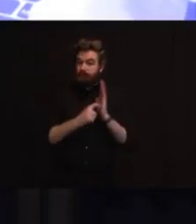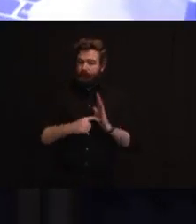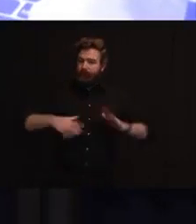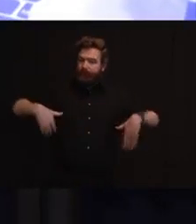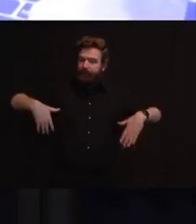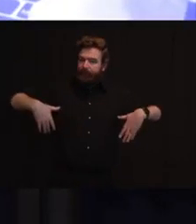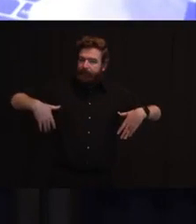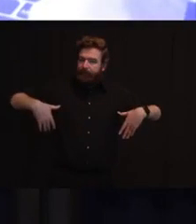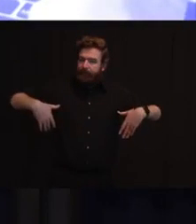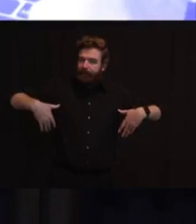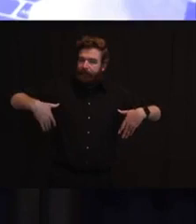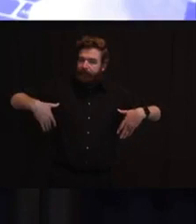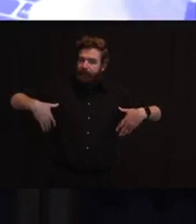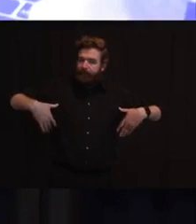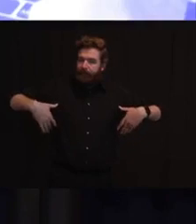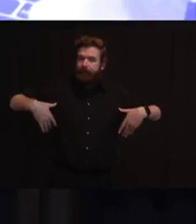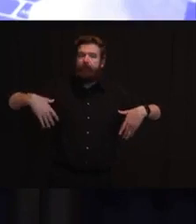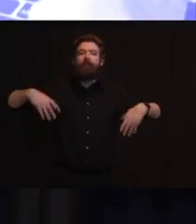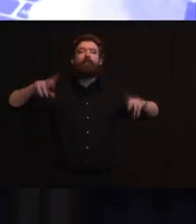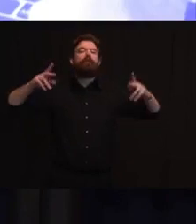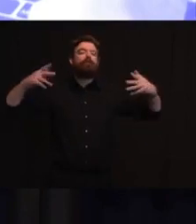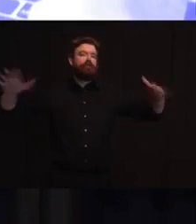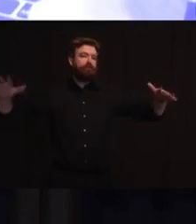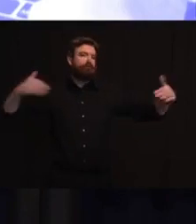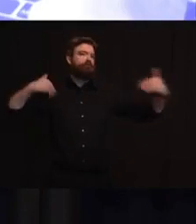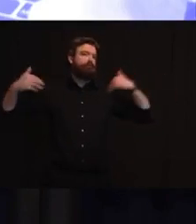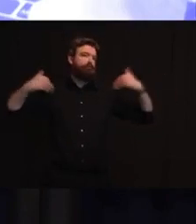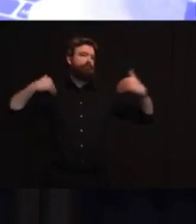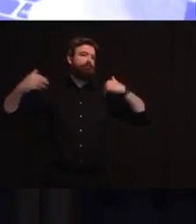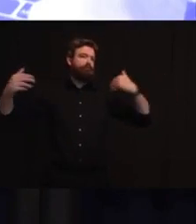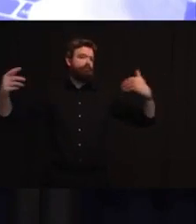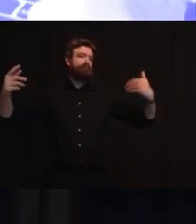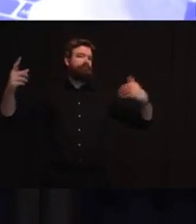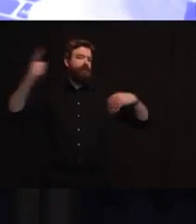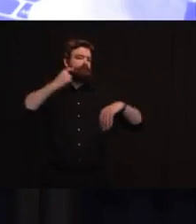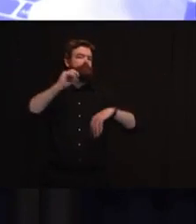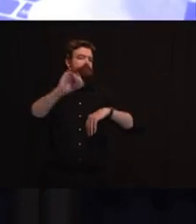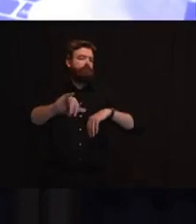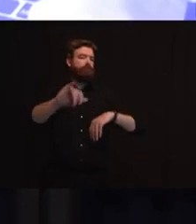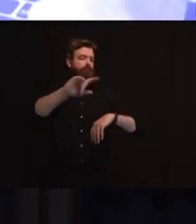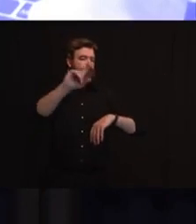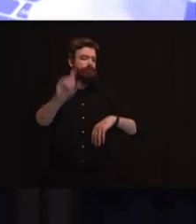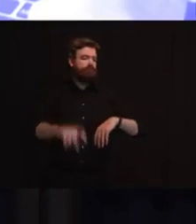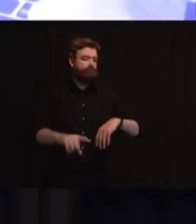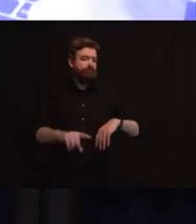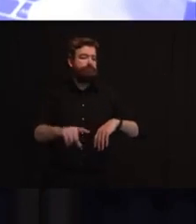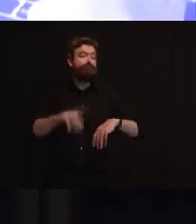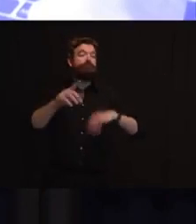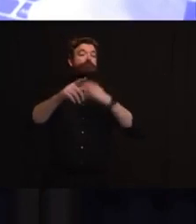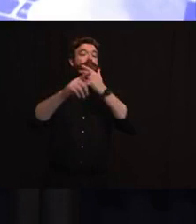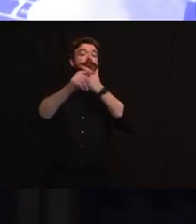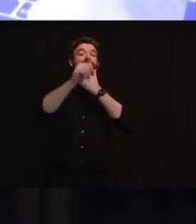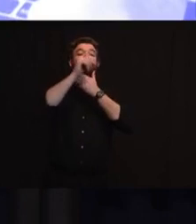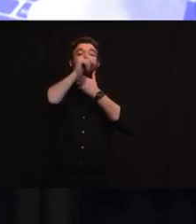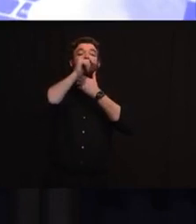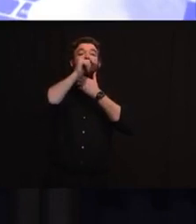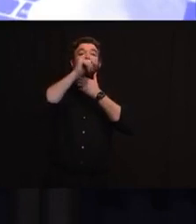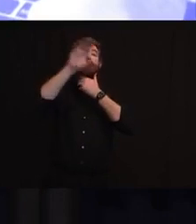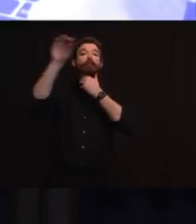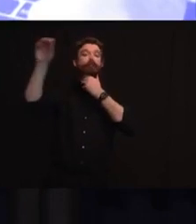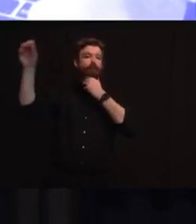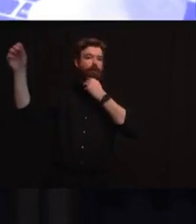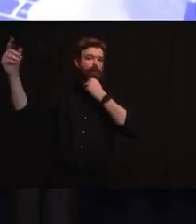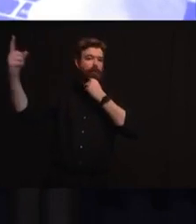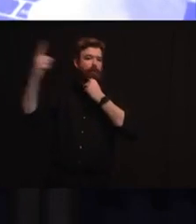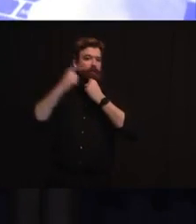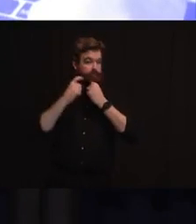I've had that question from a lot of employers. Whether a private employer decides to do that is a different matter, but right